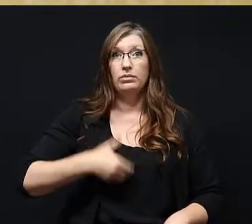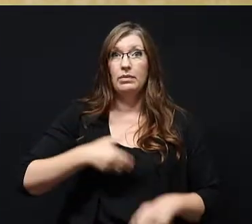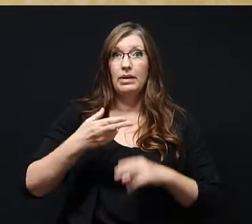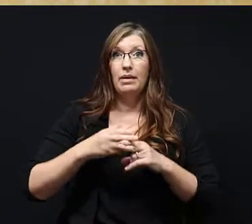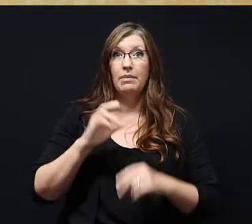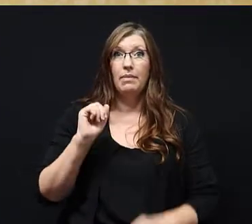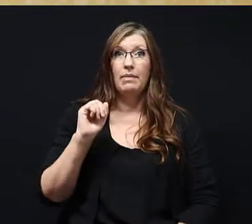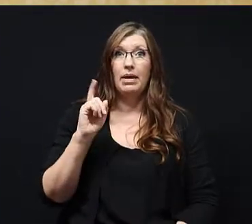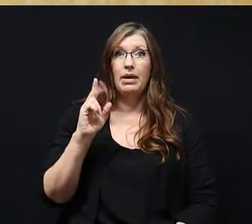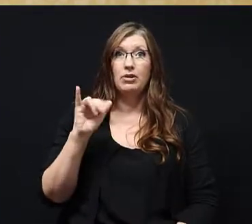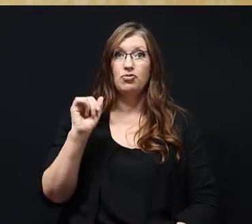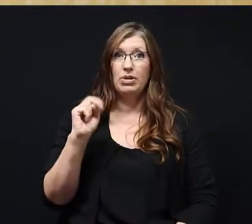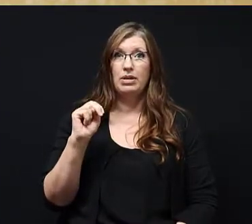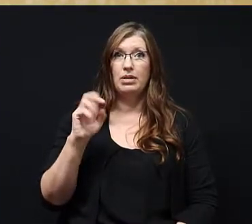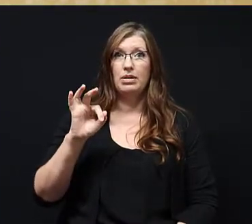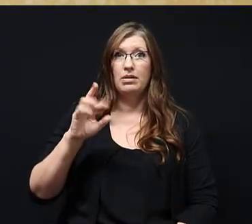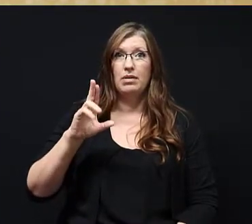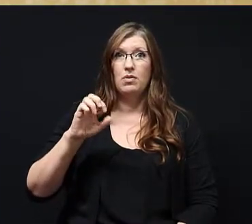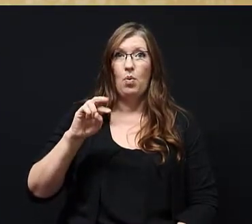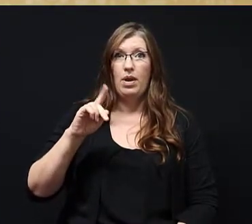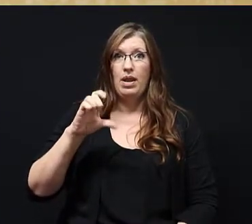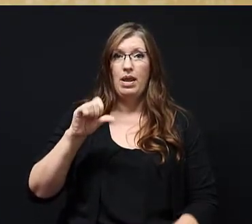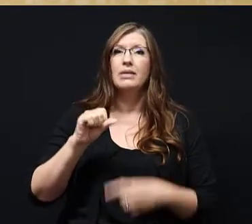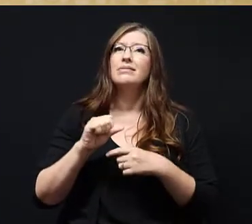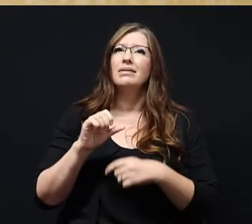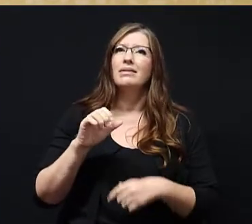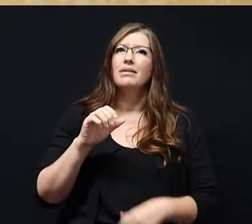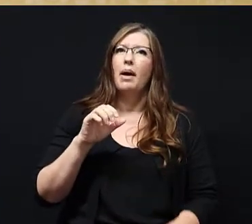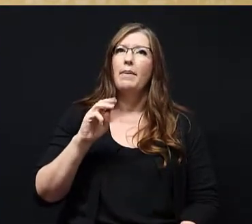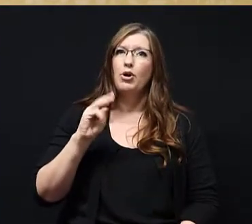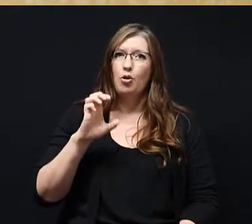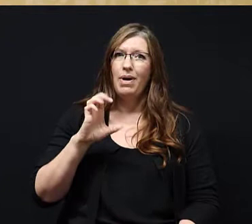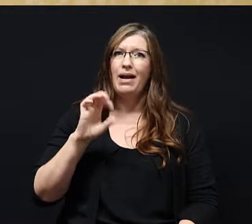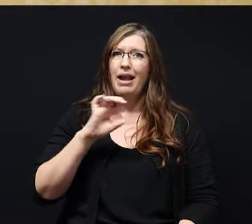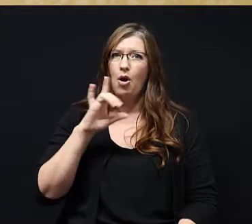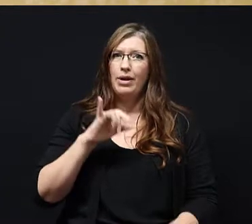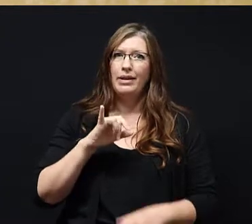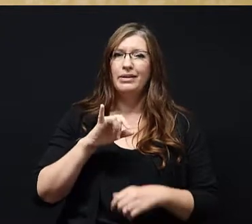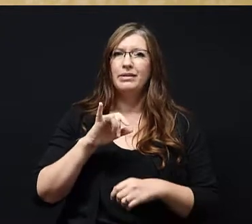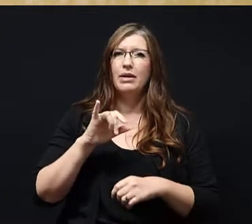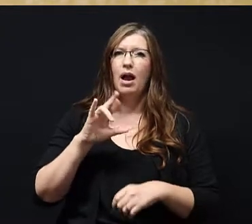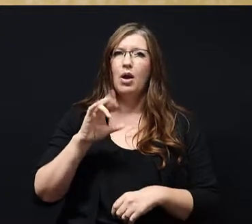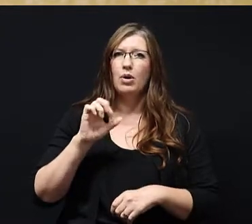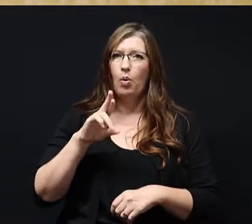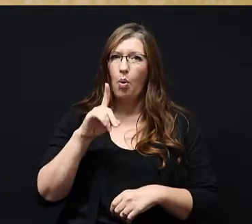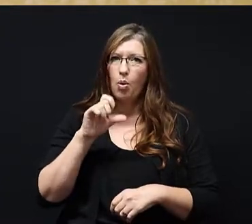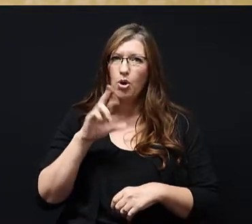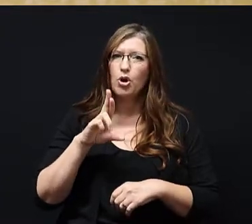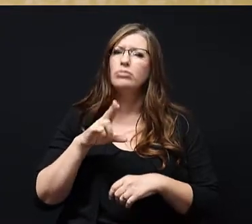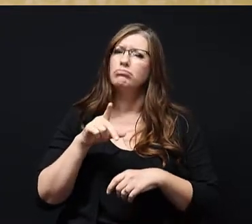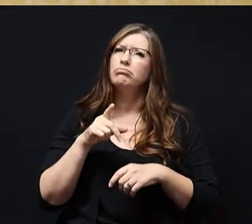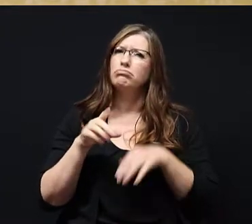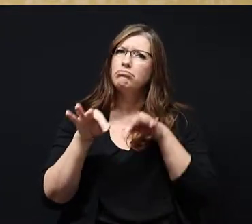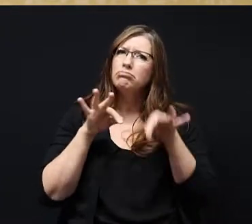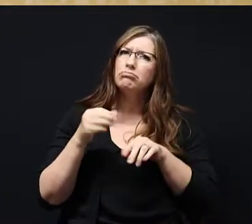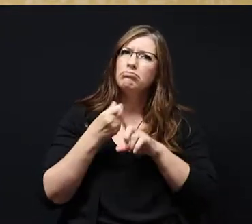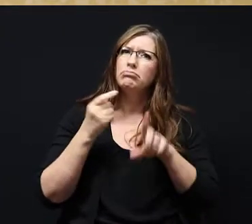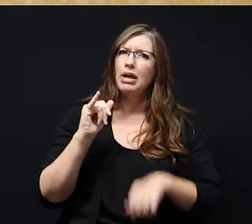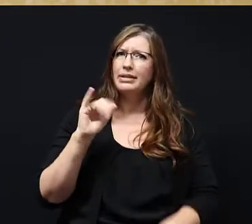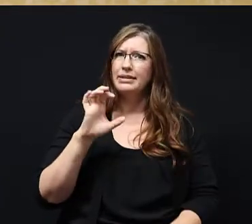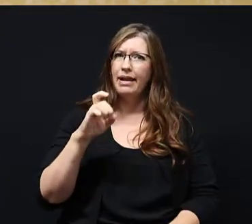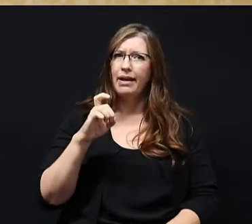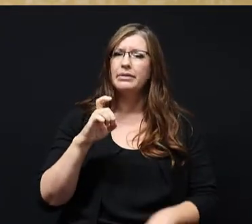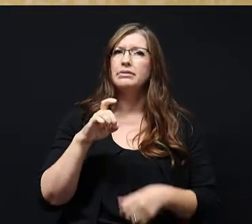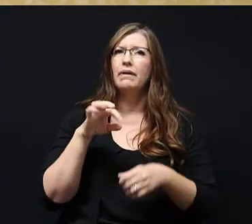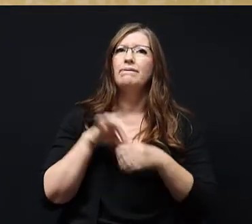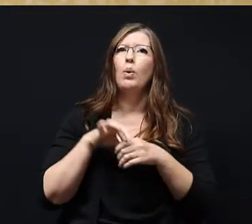Hi, my name is Adrian Fontes. I'm the Maricopa County Recorder, and I'm going to introduce you to the ICX, which is a voting machine that anyone can use, but it's